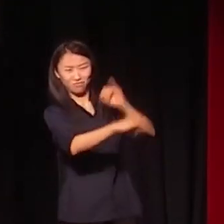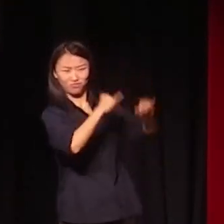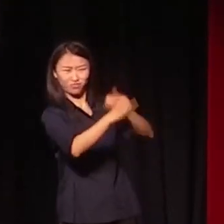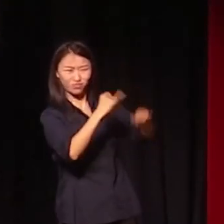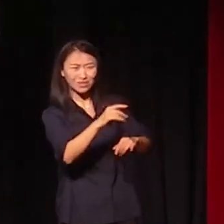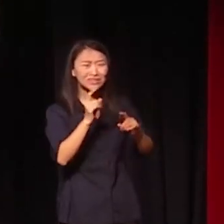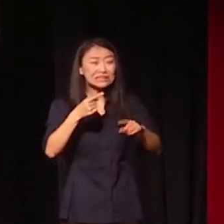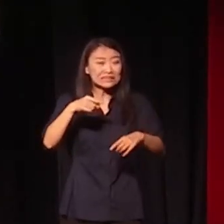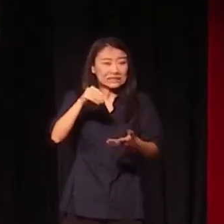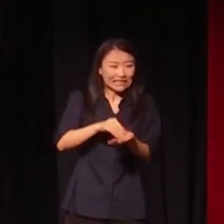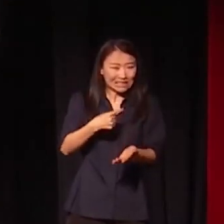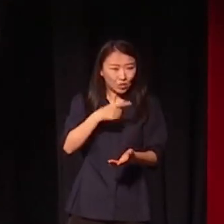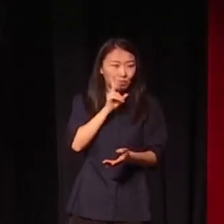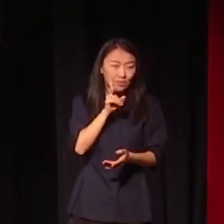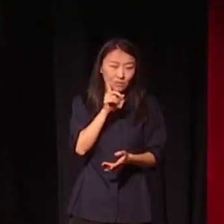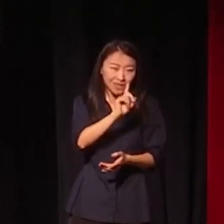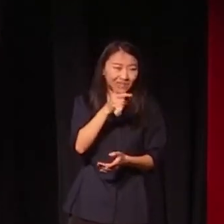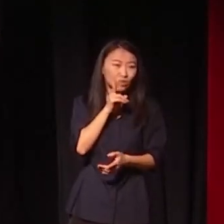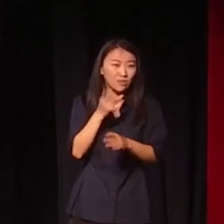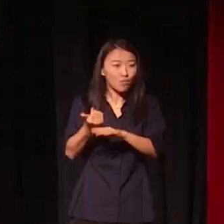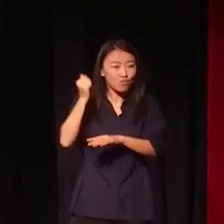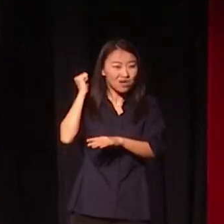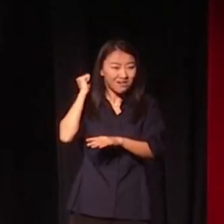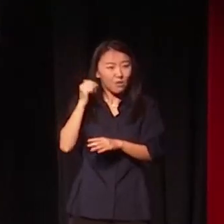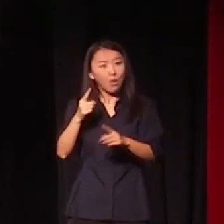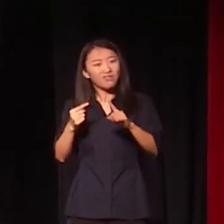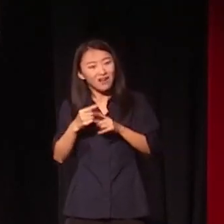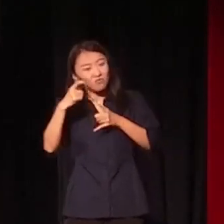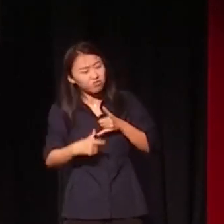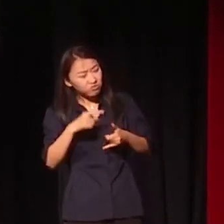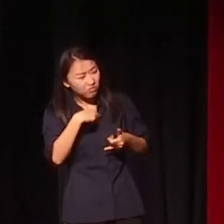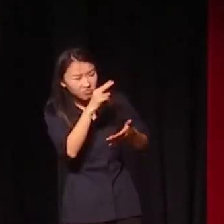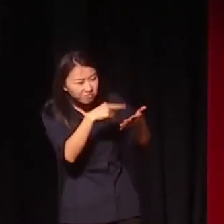element. Who checked that this was comprehensible, that this was understandable? And